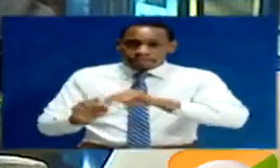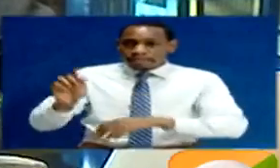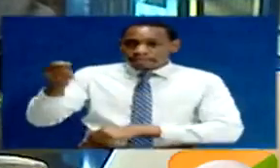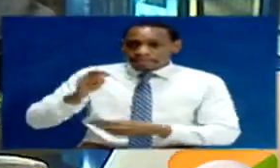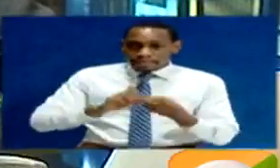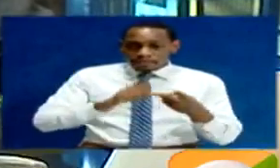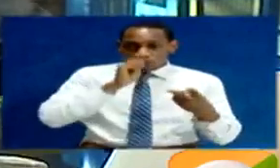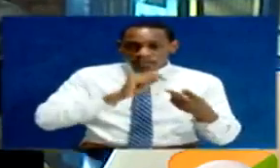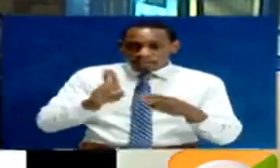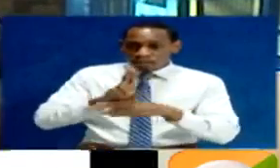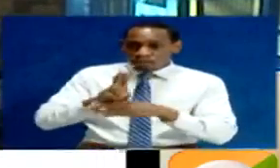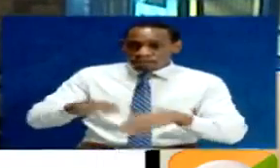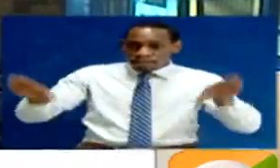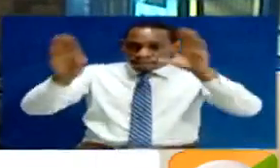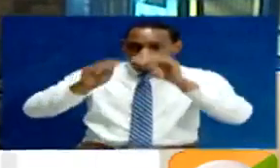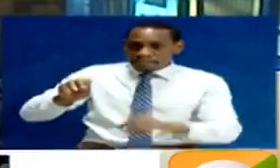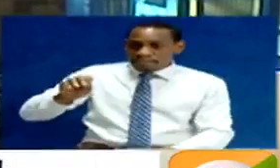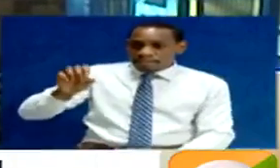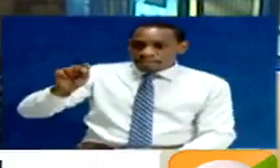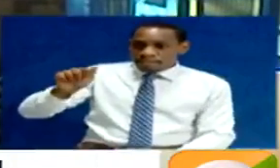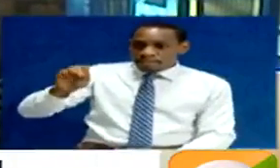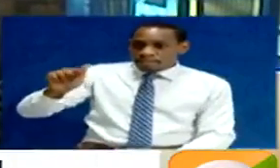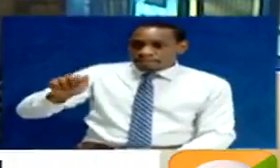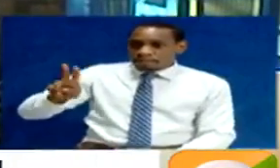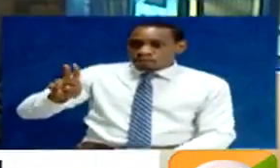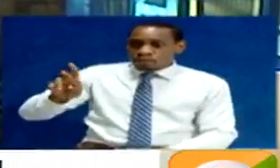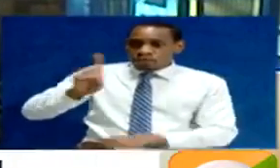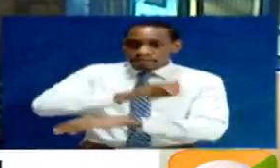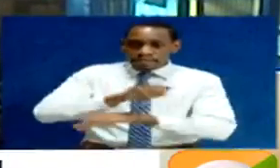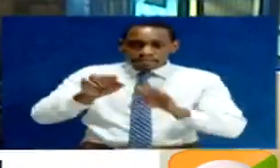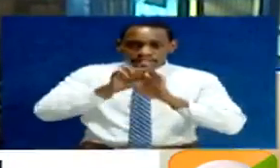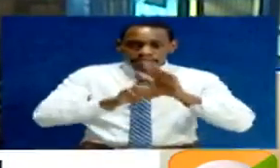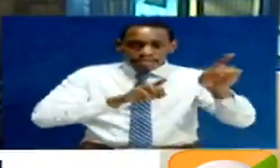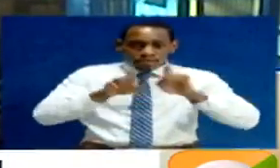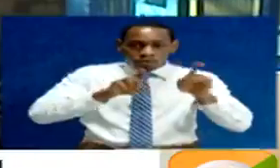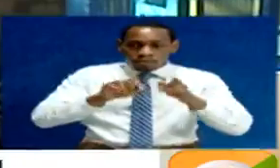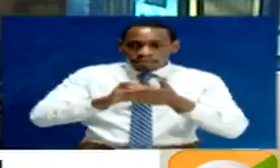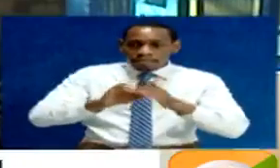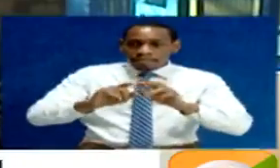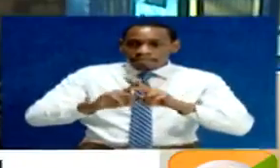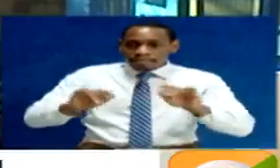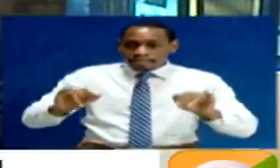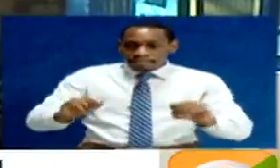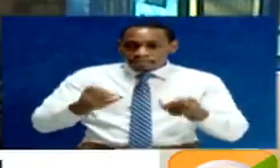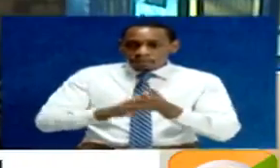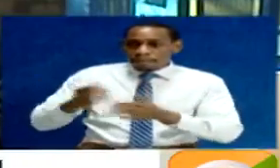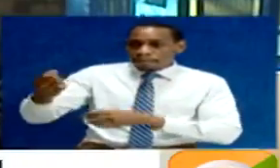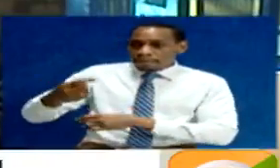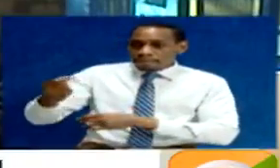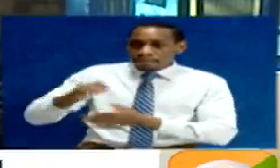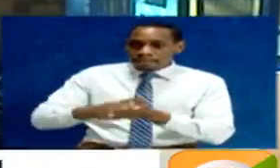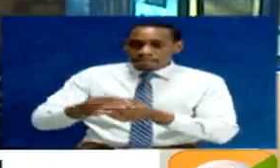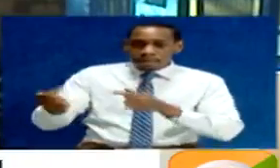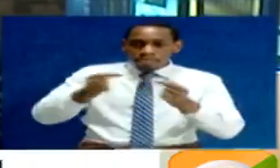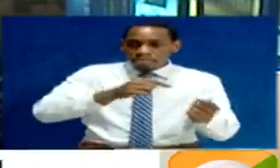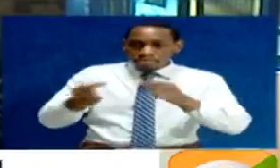Kenyan Tanzania used President Samia Suluhu Hassan's two-day state visit to press the reset button after months of strained diplomatic